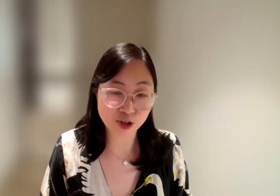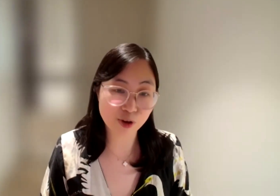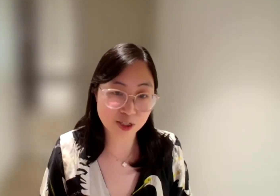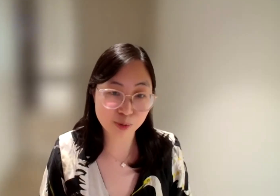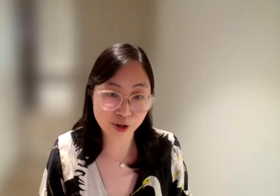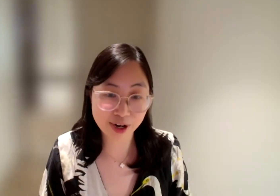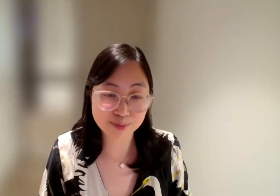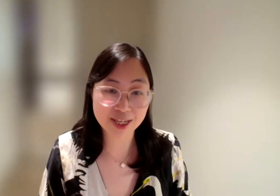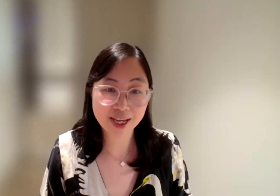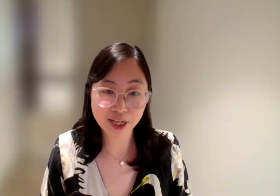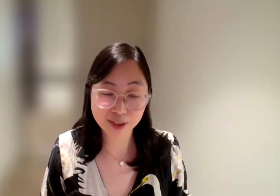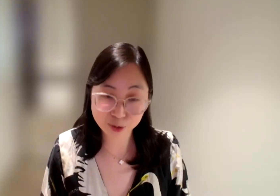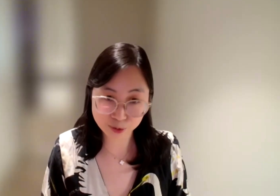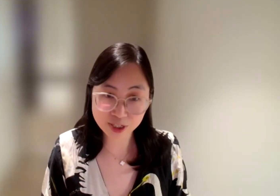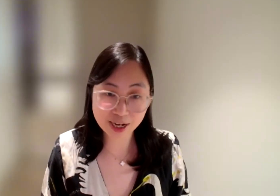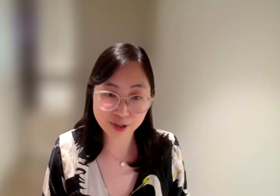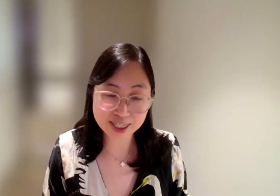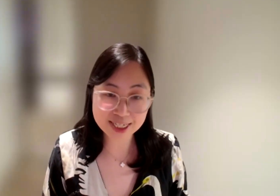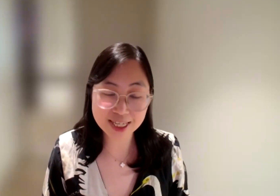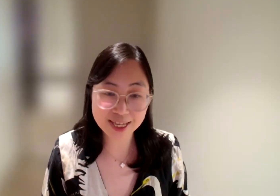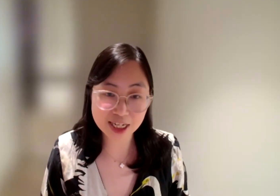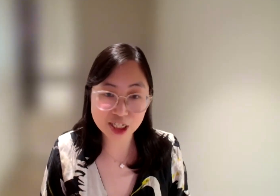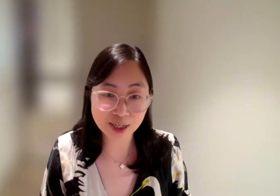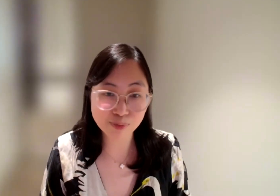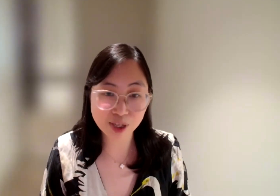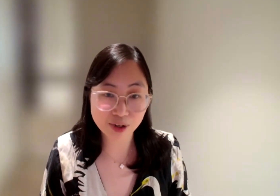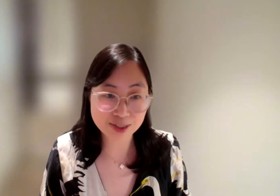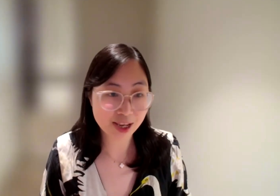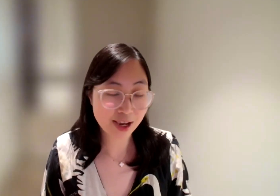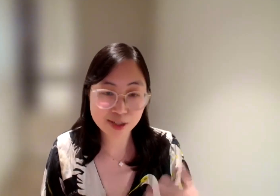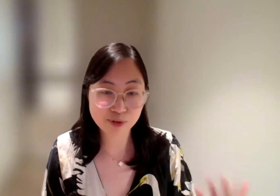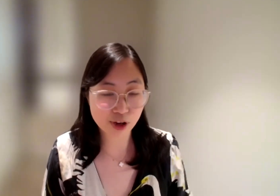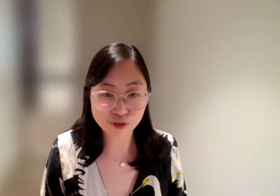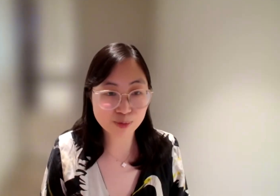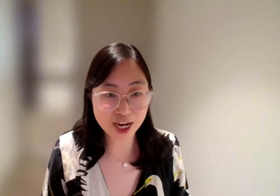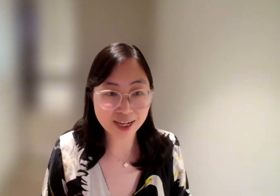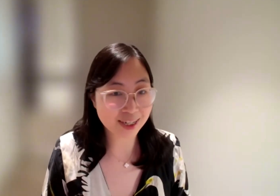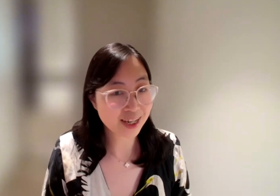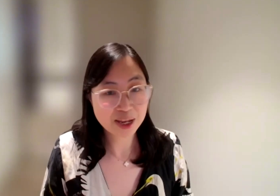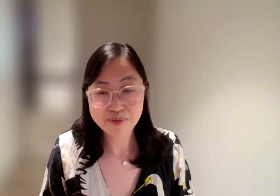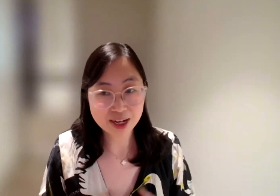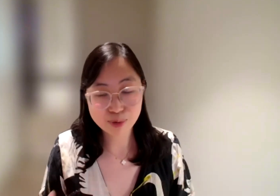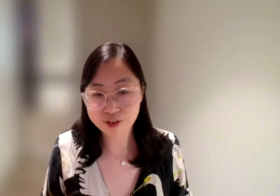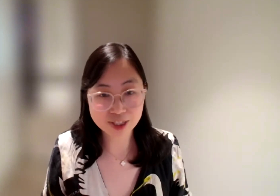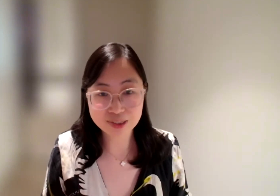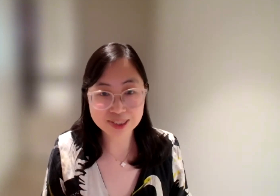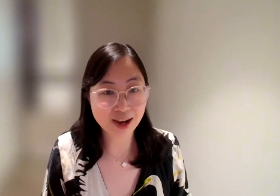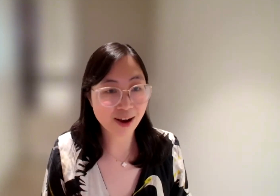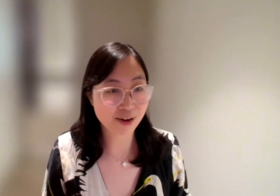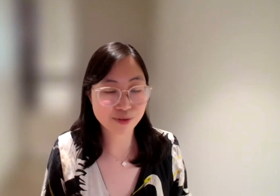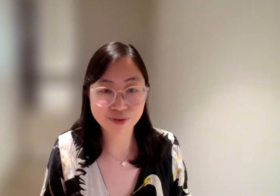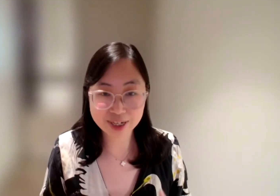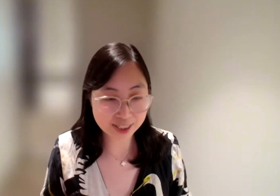and university programs include that content in their teaching, because as we've heard from Jane, many